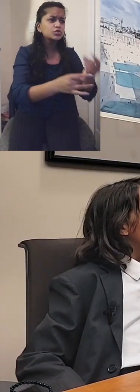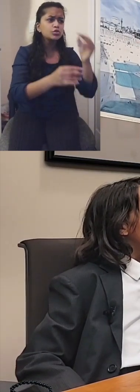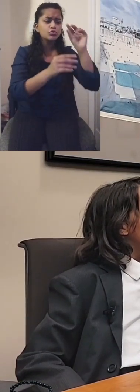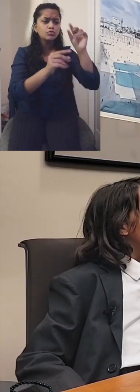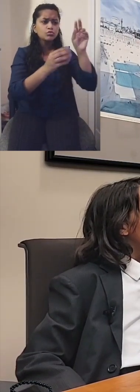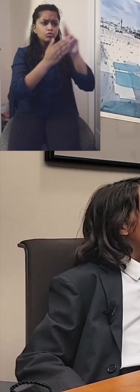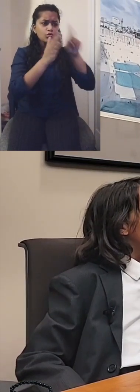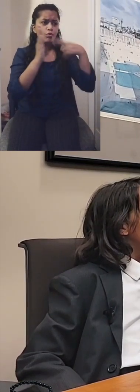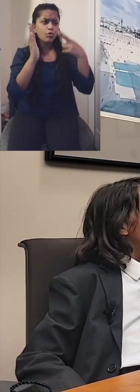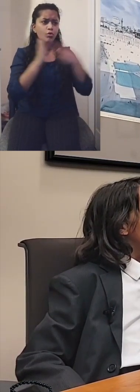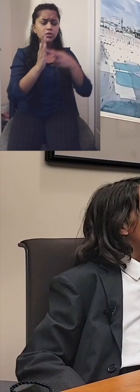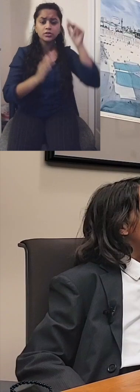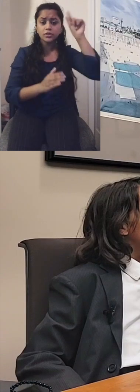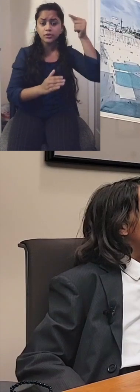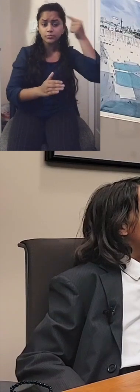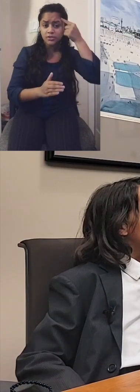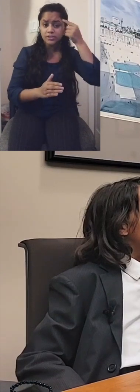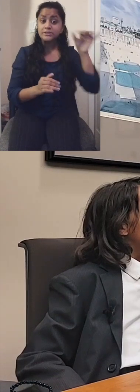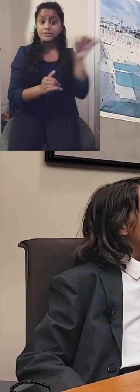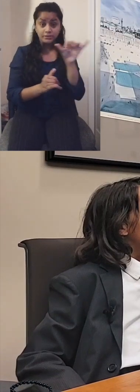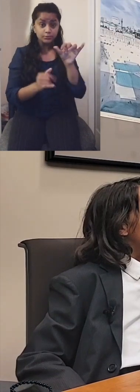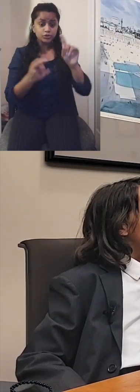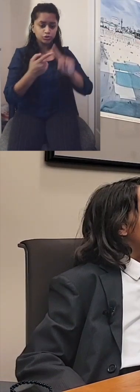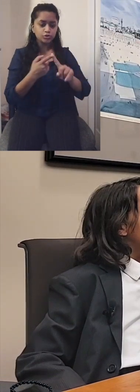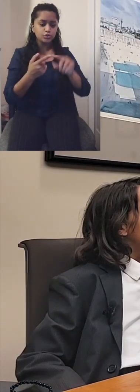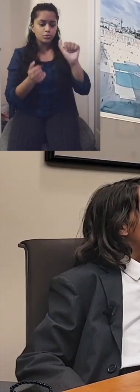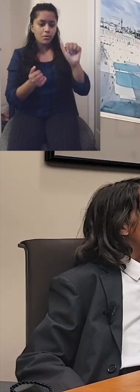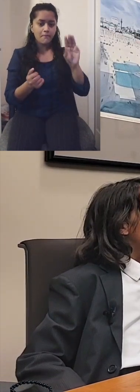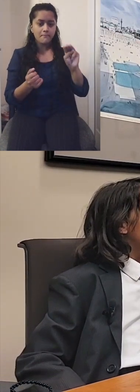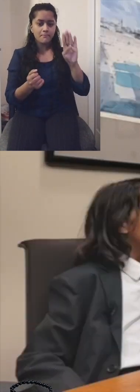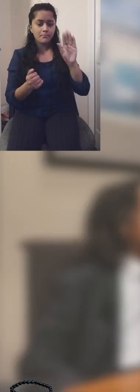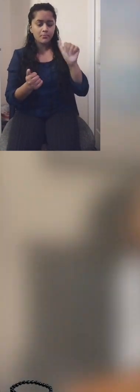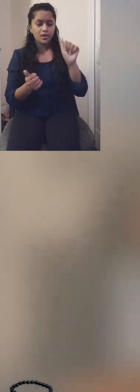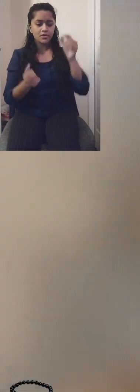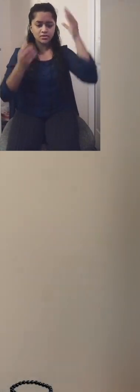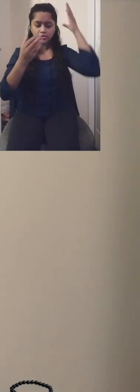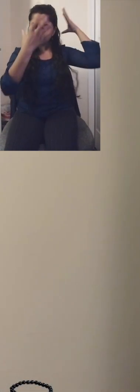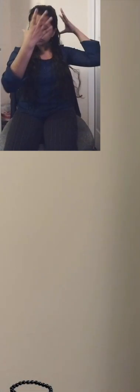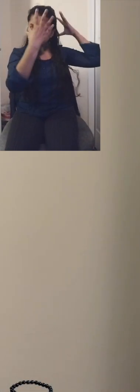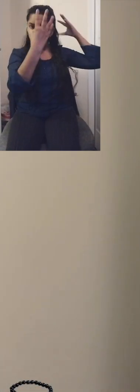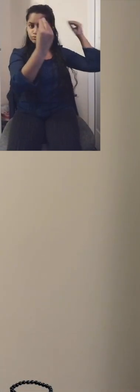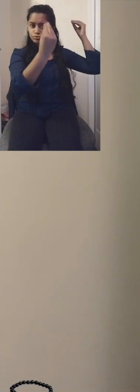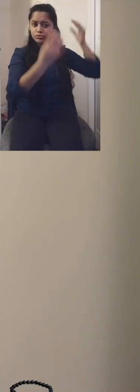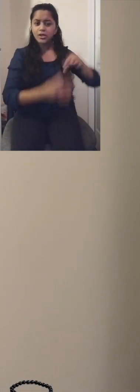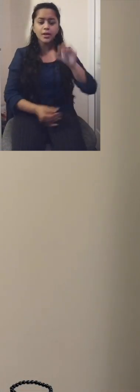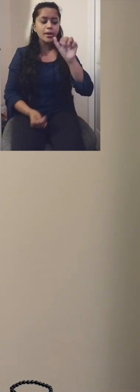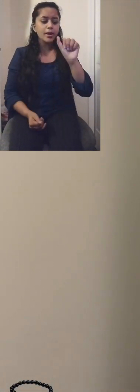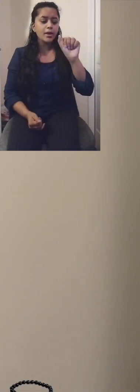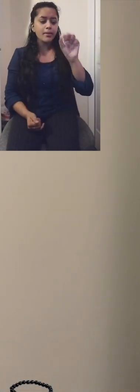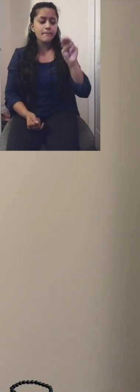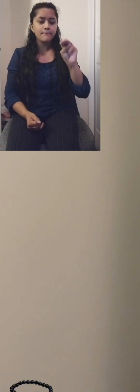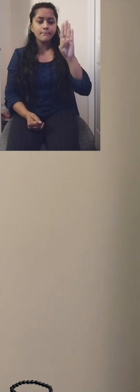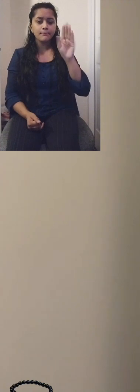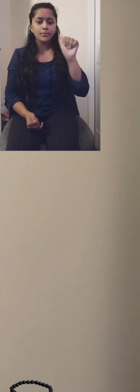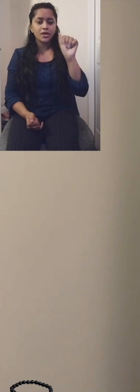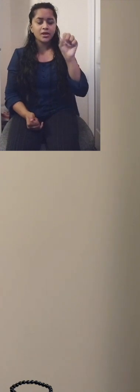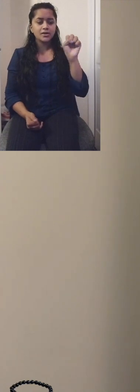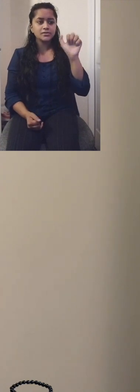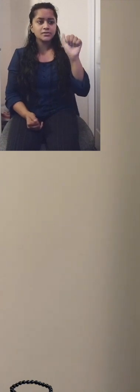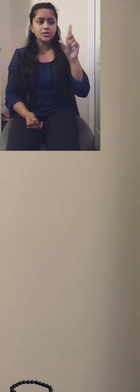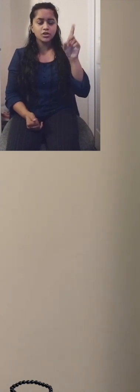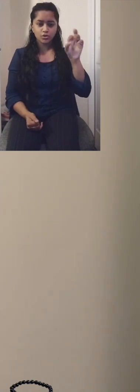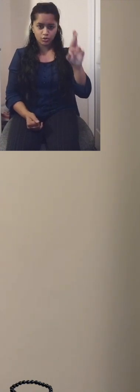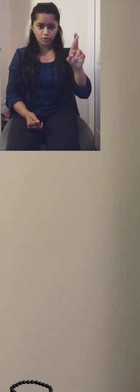some ways a little bit similar to an ambassador, but in many ways it's quite different, and it's a bigger role, and